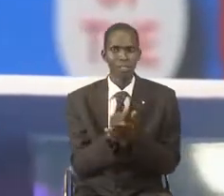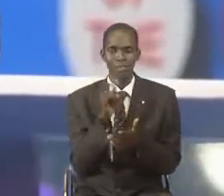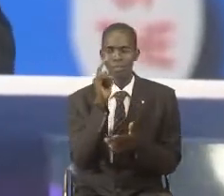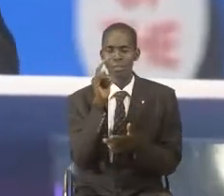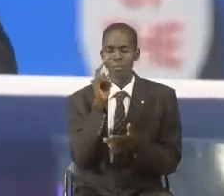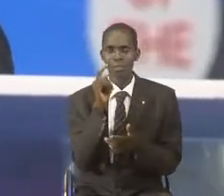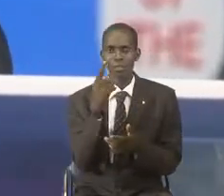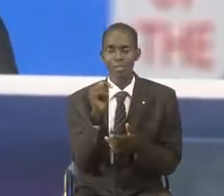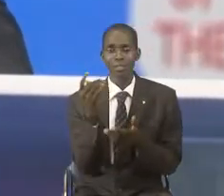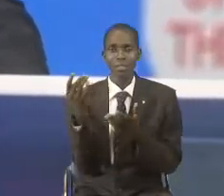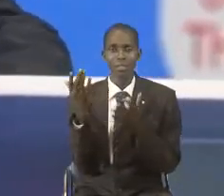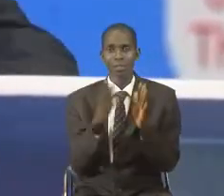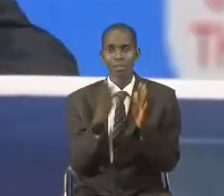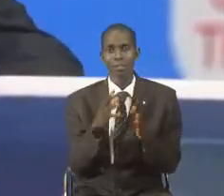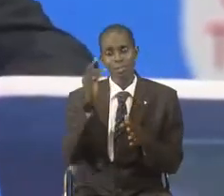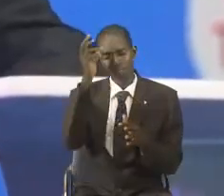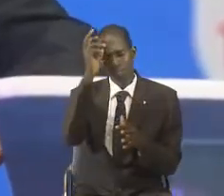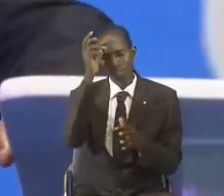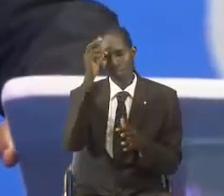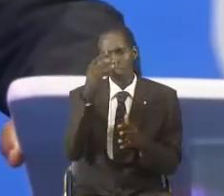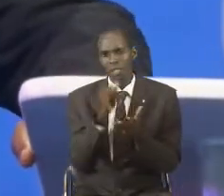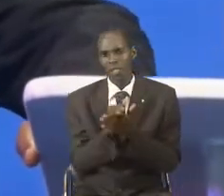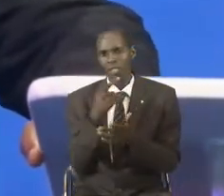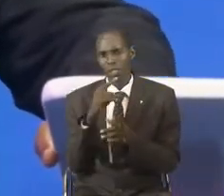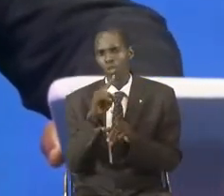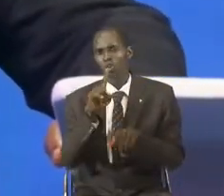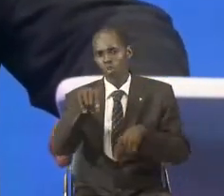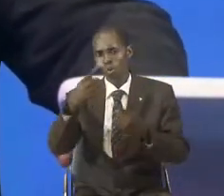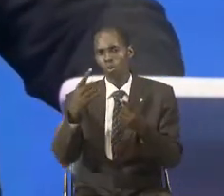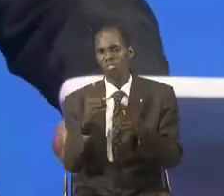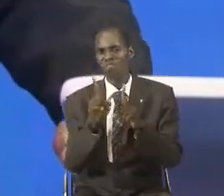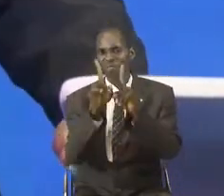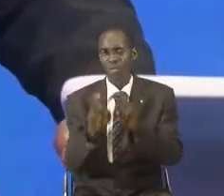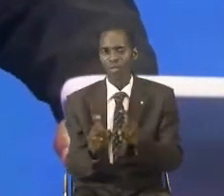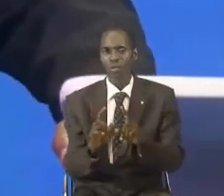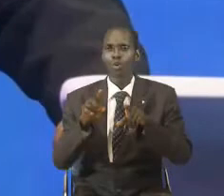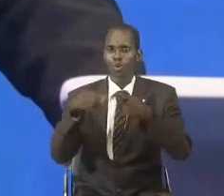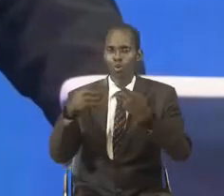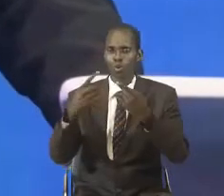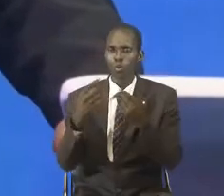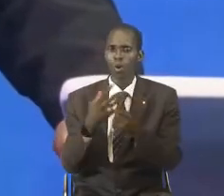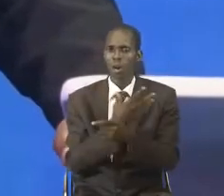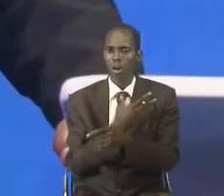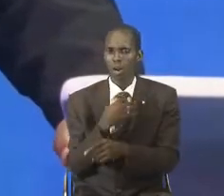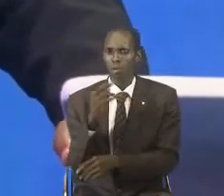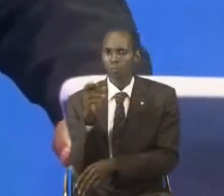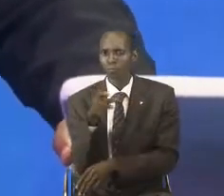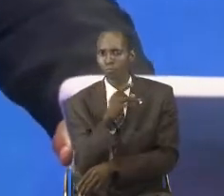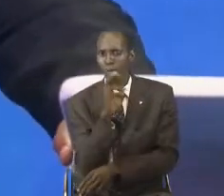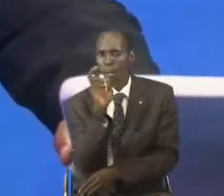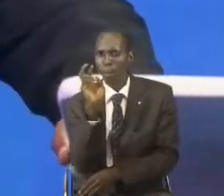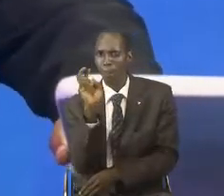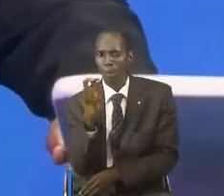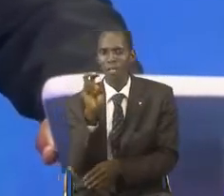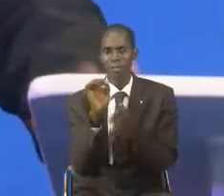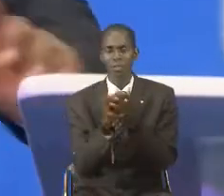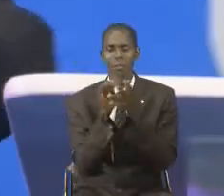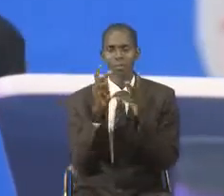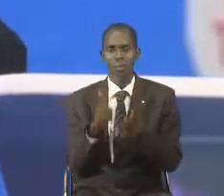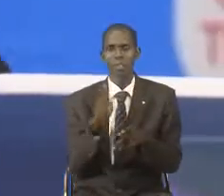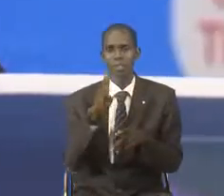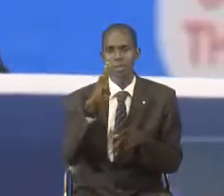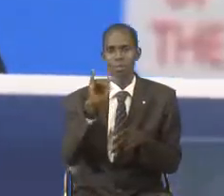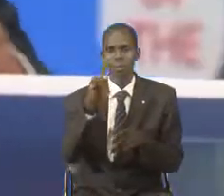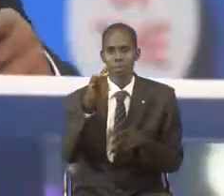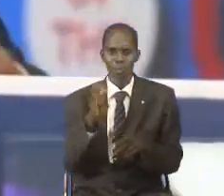that he sends across. Go and test him out, and go and bite him, and go and sting